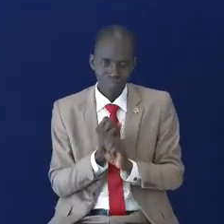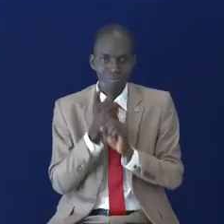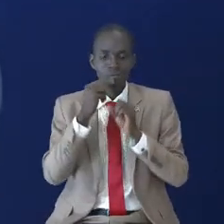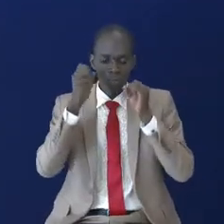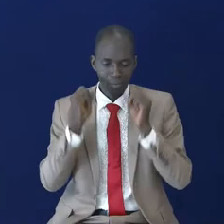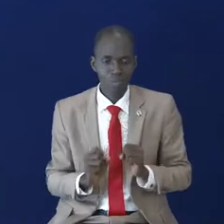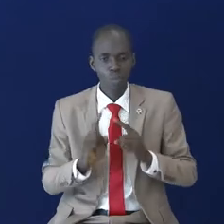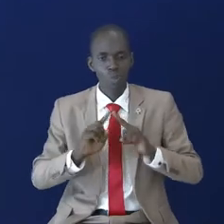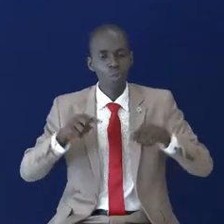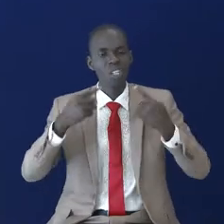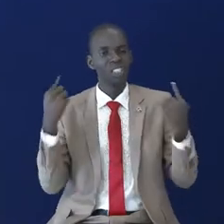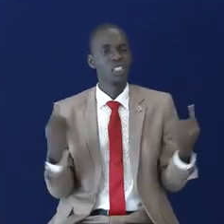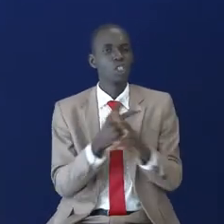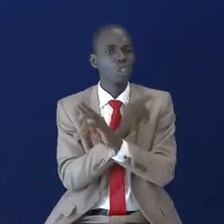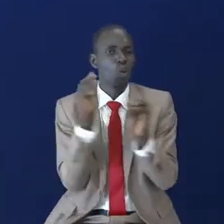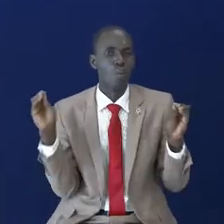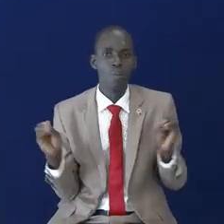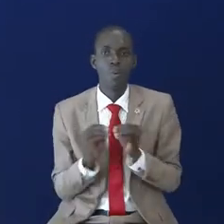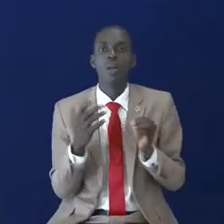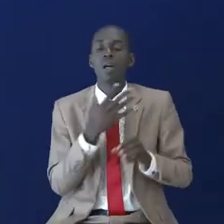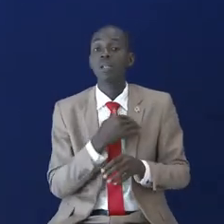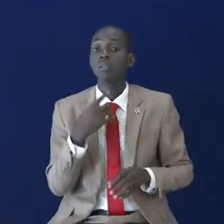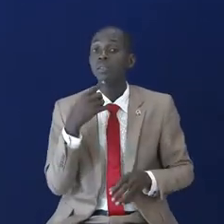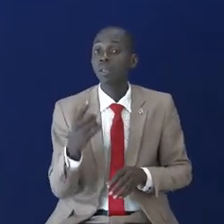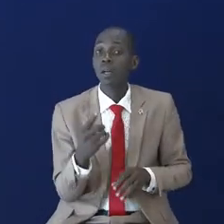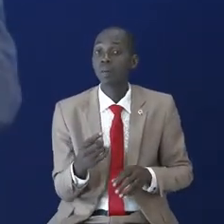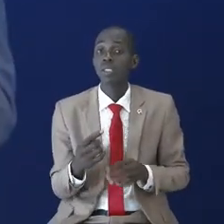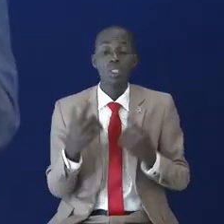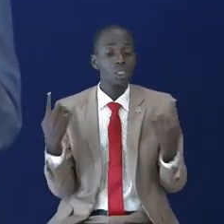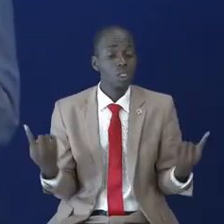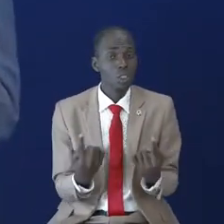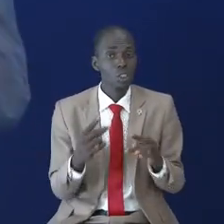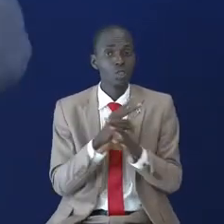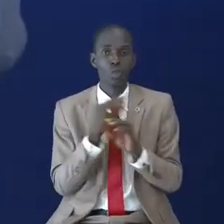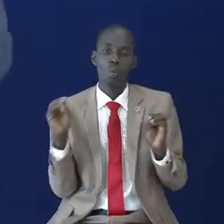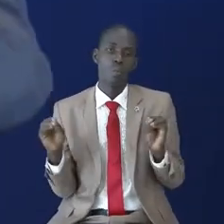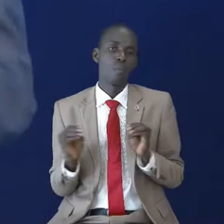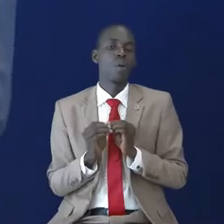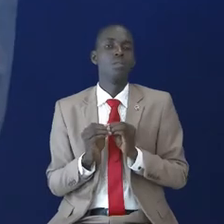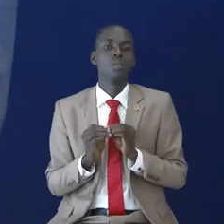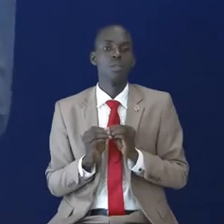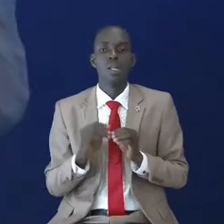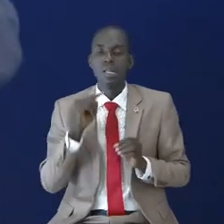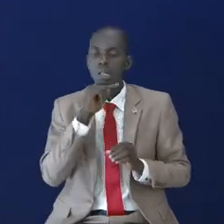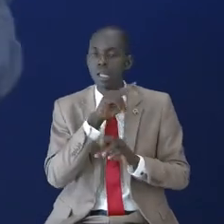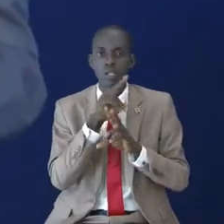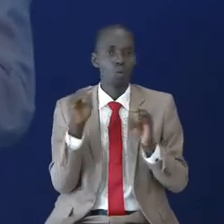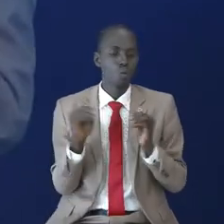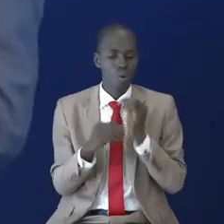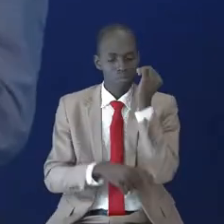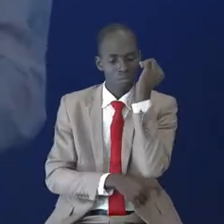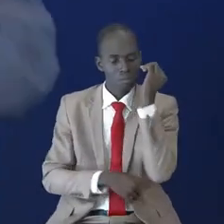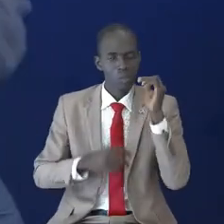and sin no more. And so he said to him, sin no more, lie no more, steal